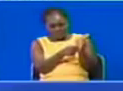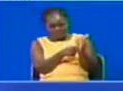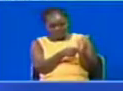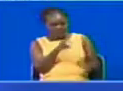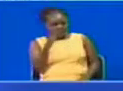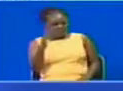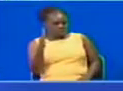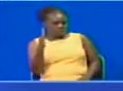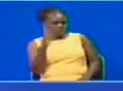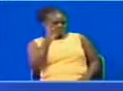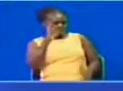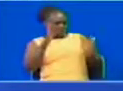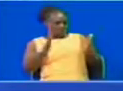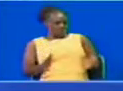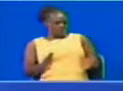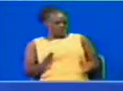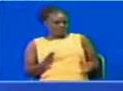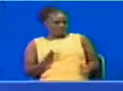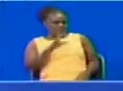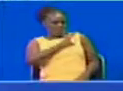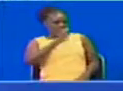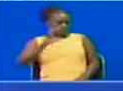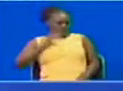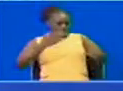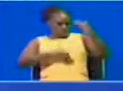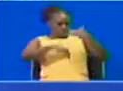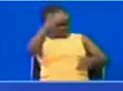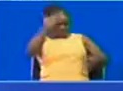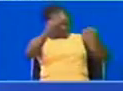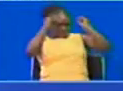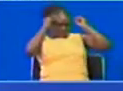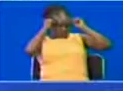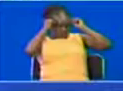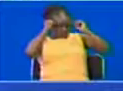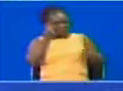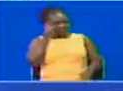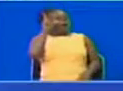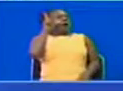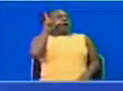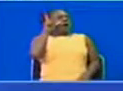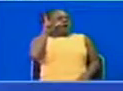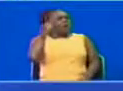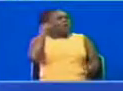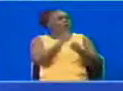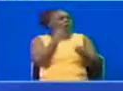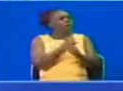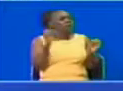watchman, which is Commission for University Education, has woken up and said, no, I've not been